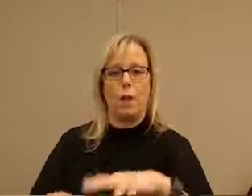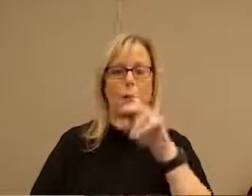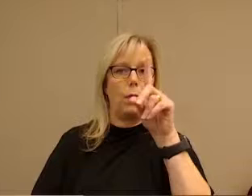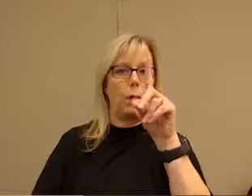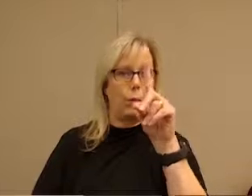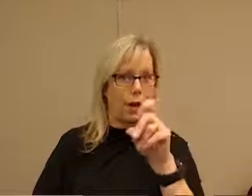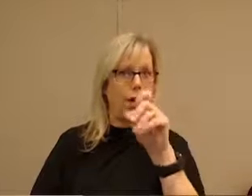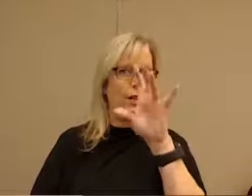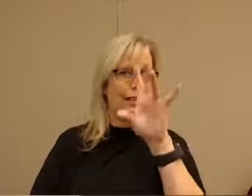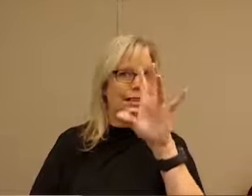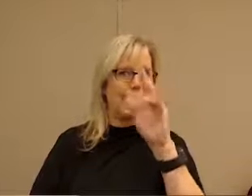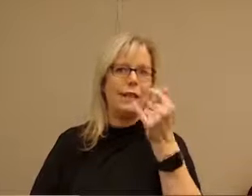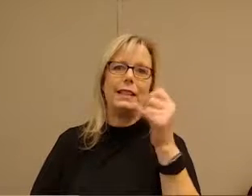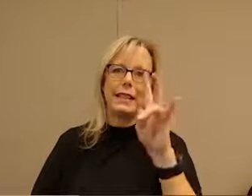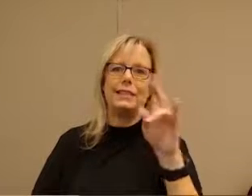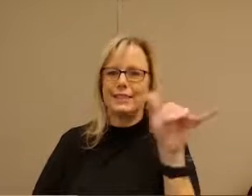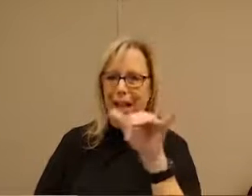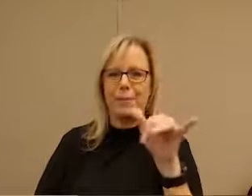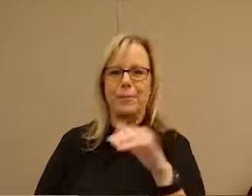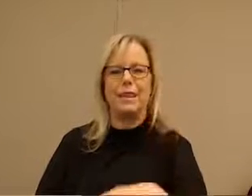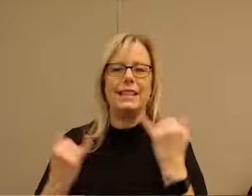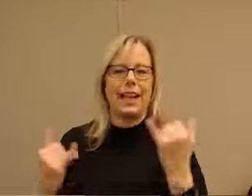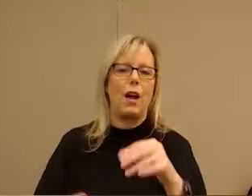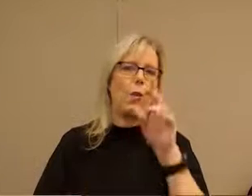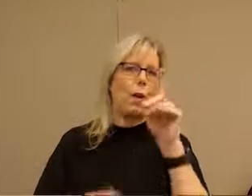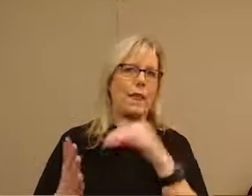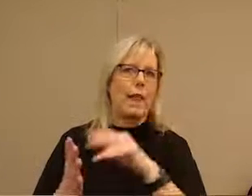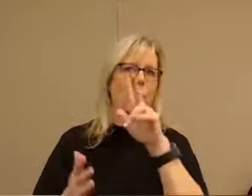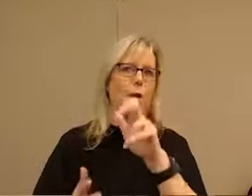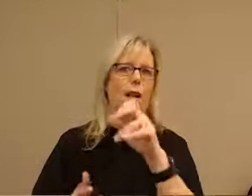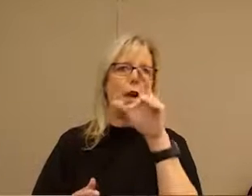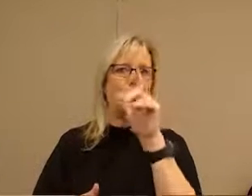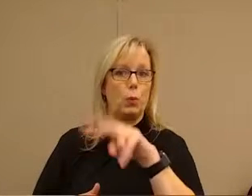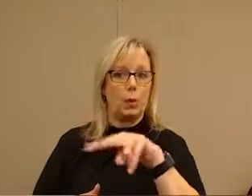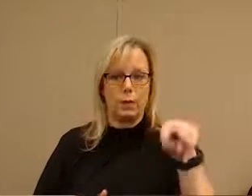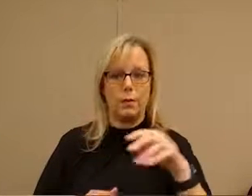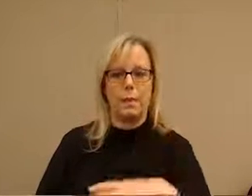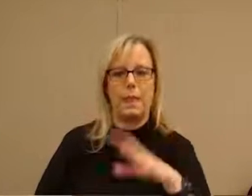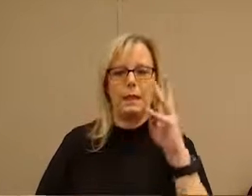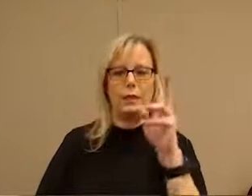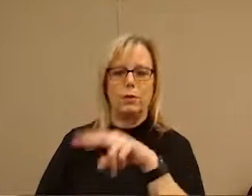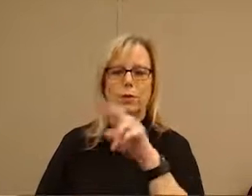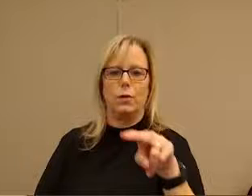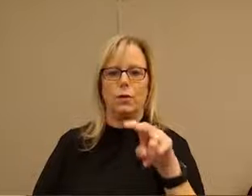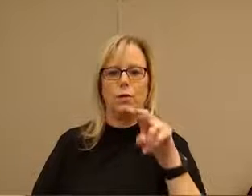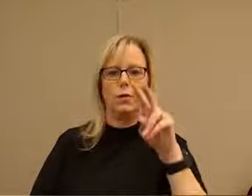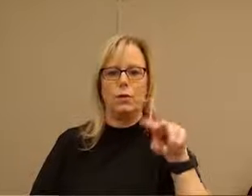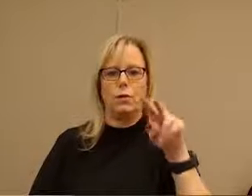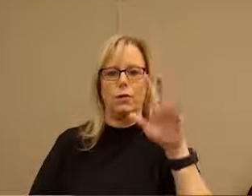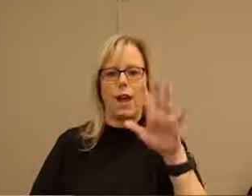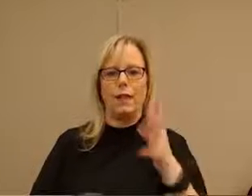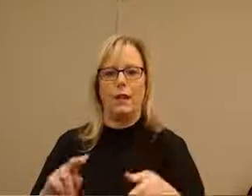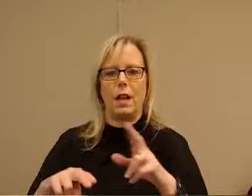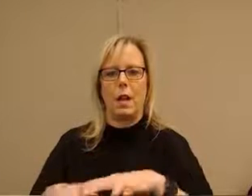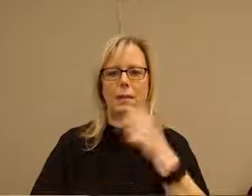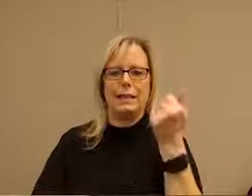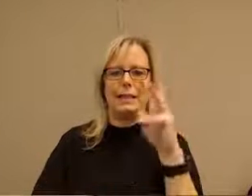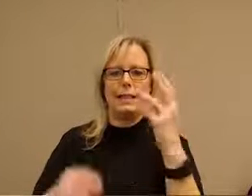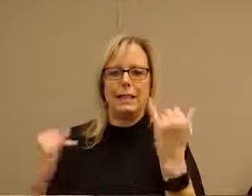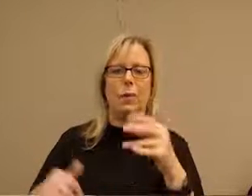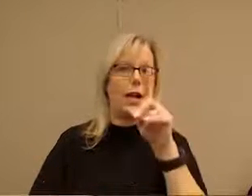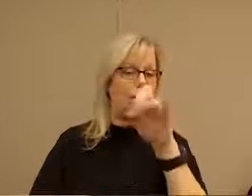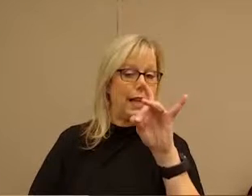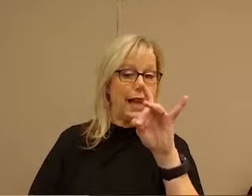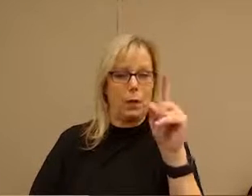is also up 117 to 1,322. 62225 up 16